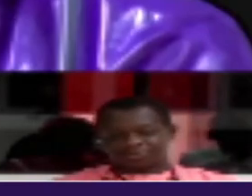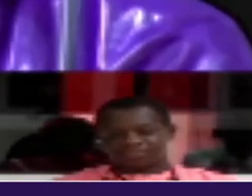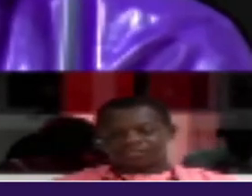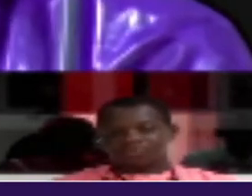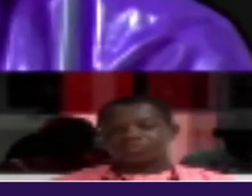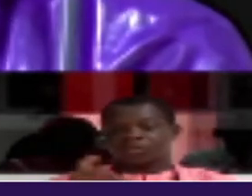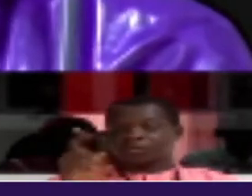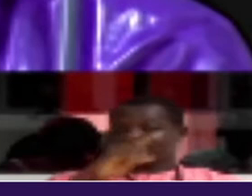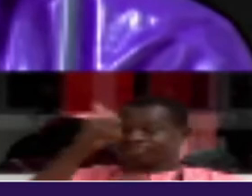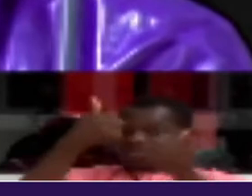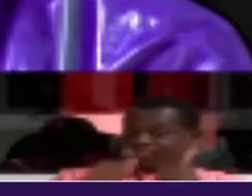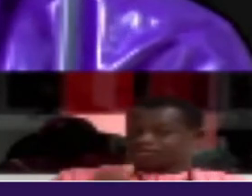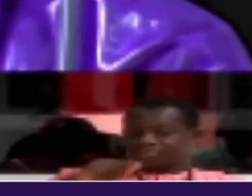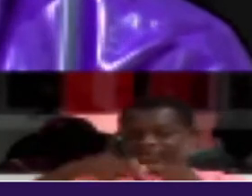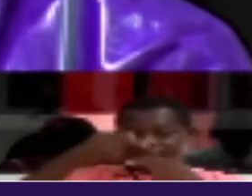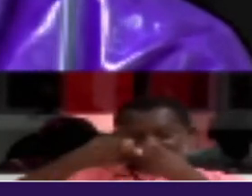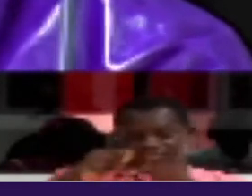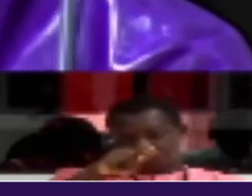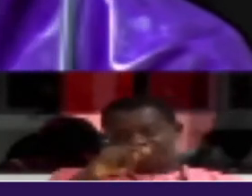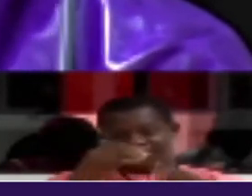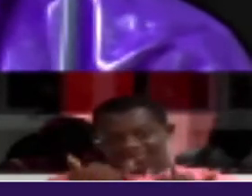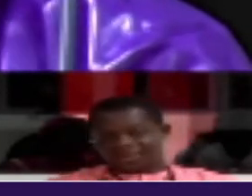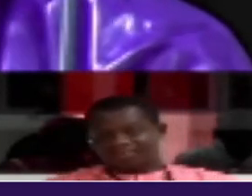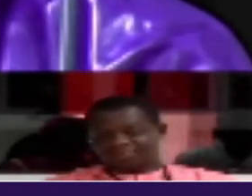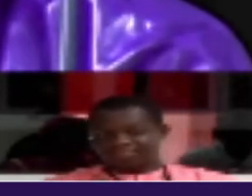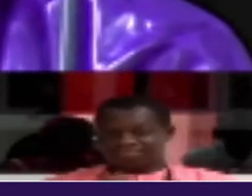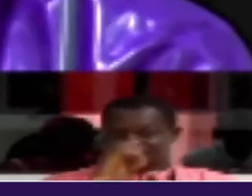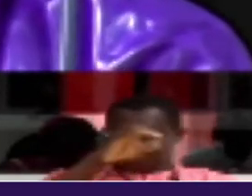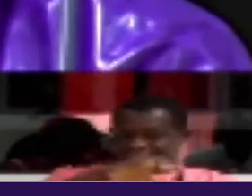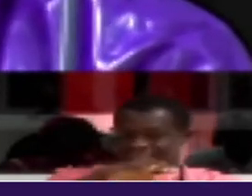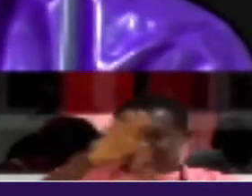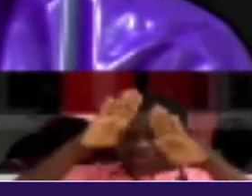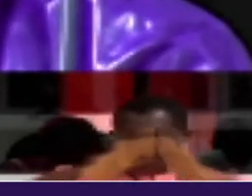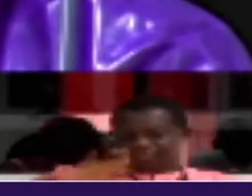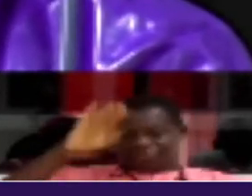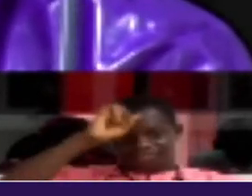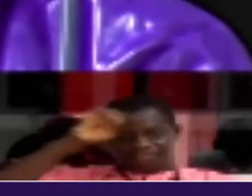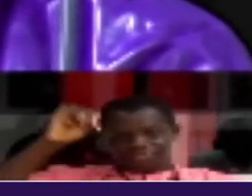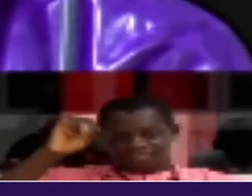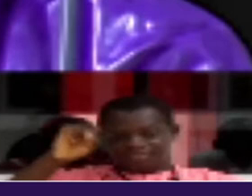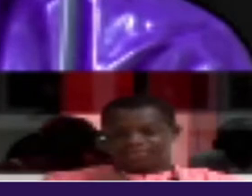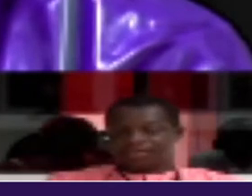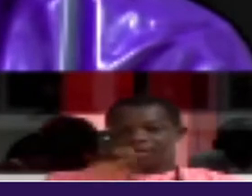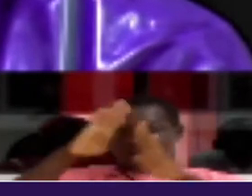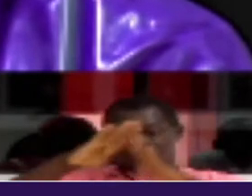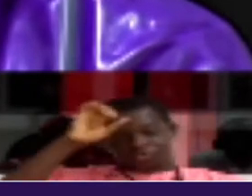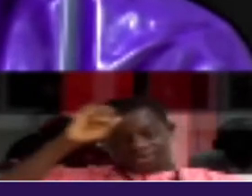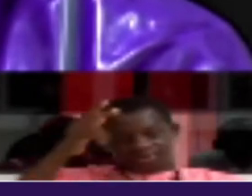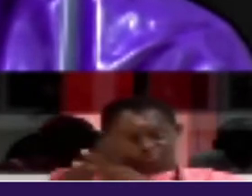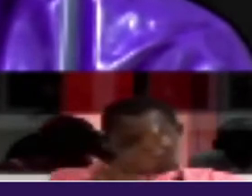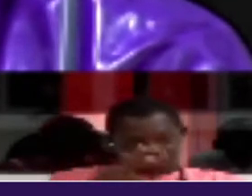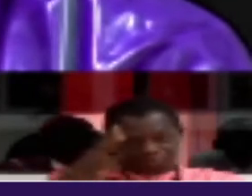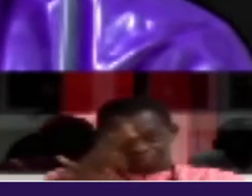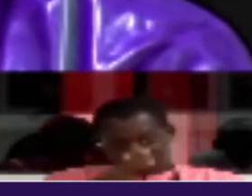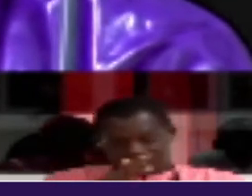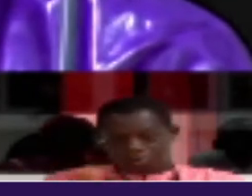And what happened afterwards? You are now deployed to State House as a State Guard under the